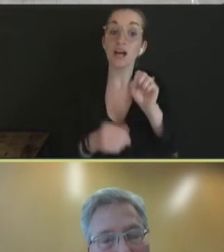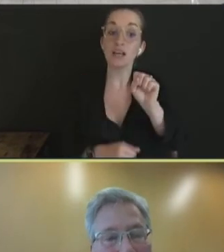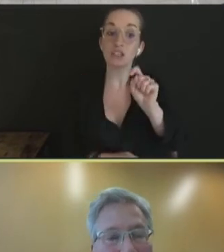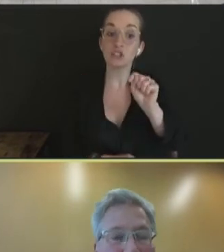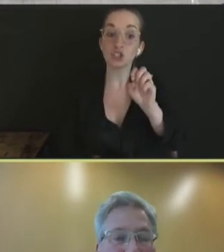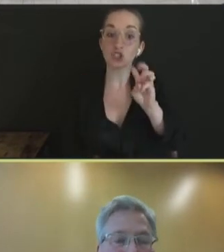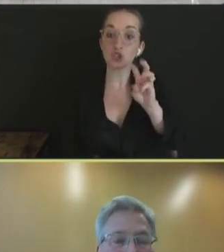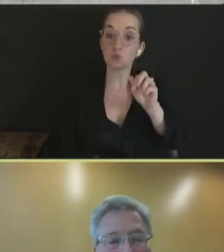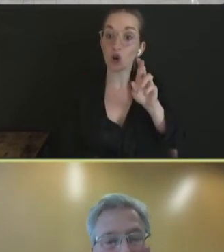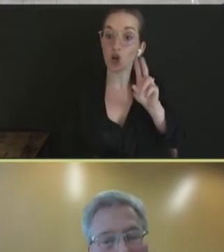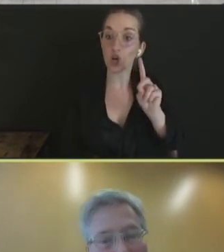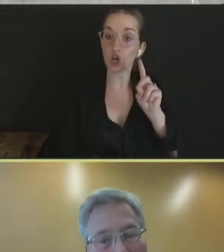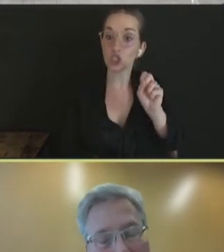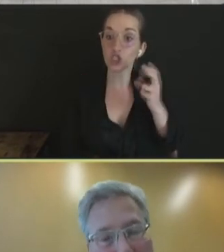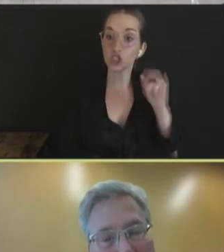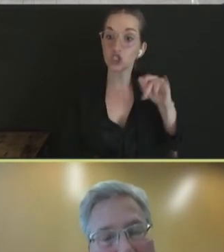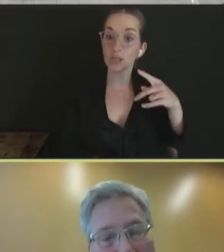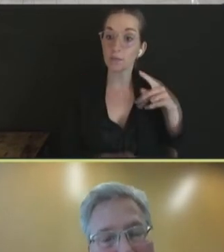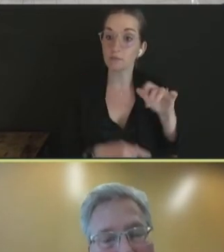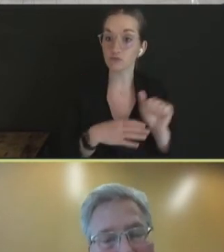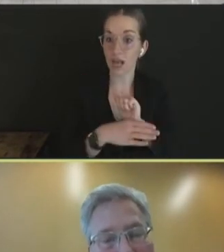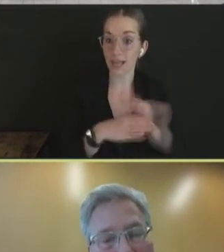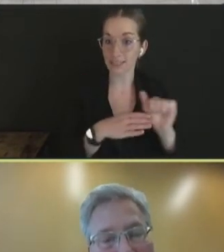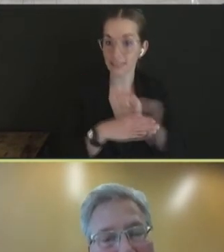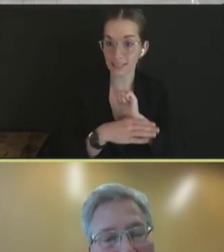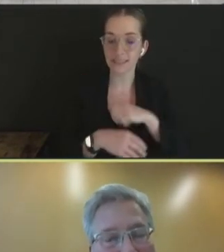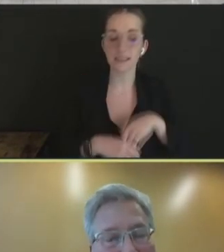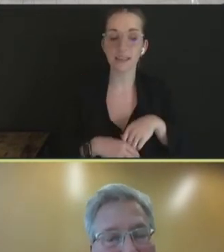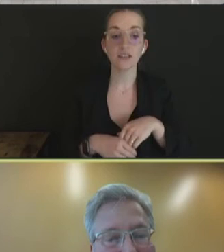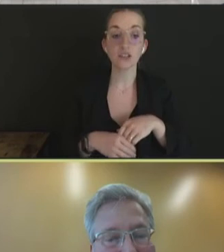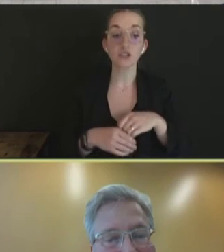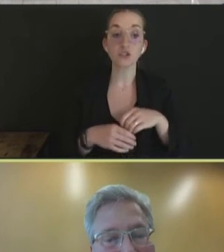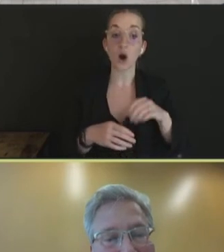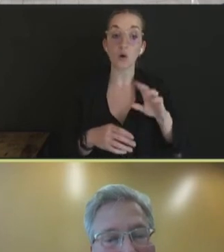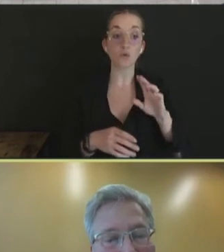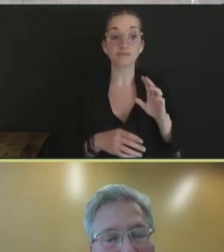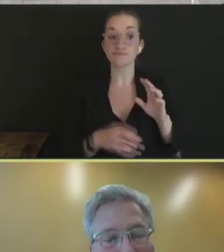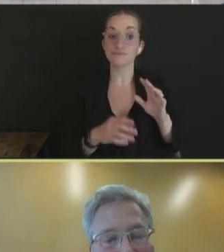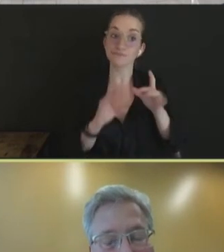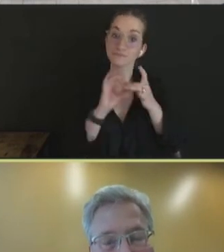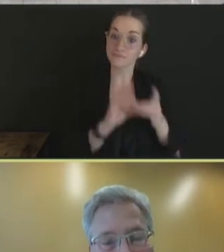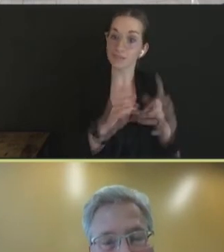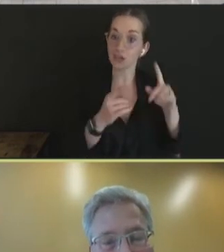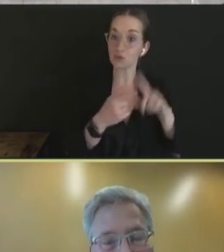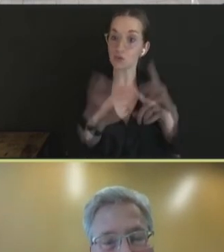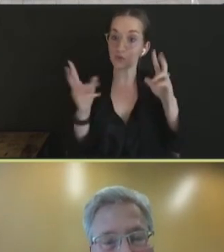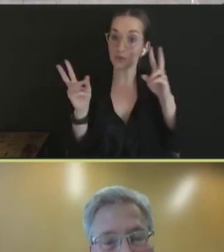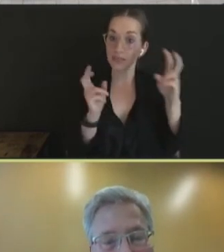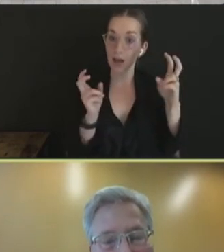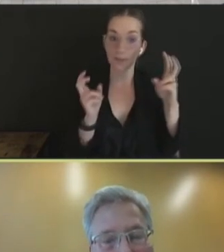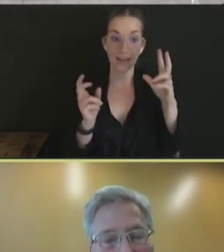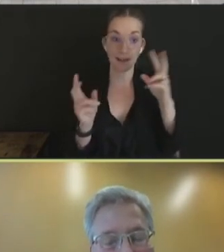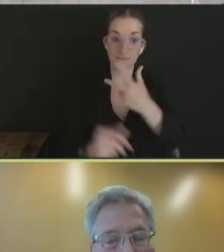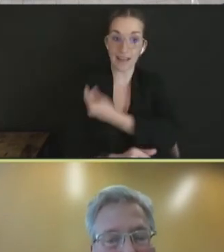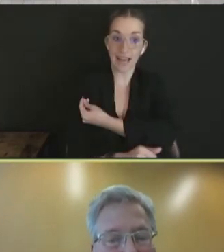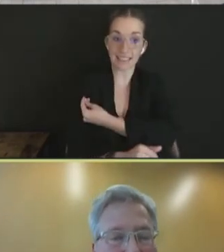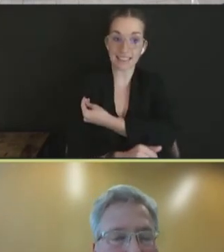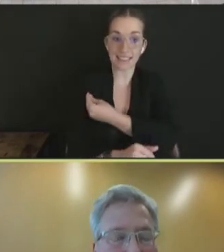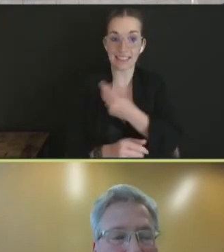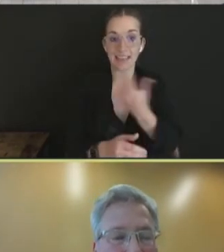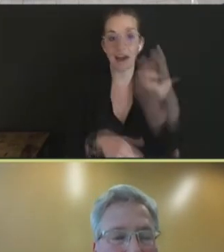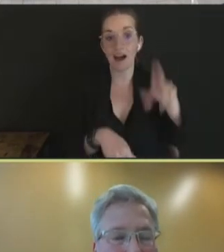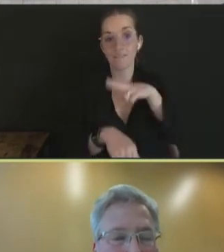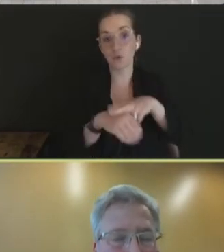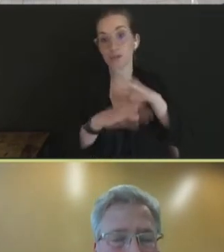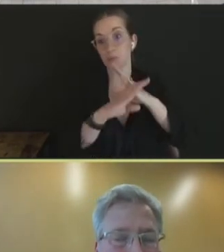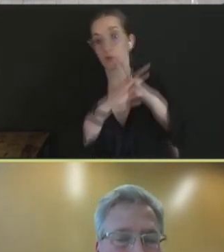practices. But relevant to today's topic of vaccines, of course, prevention is a key